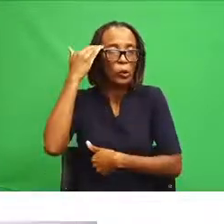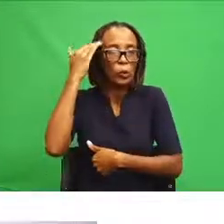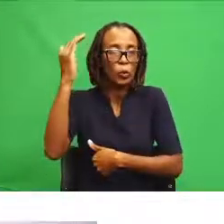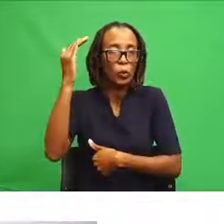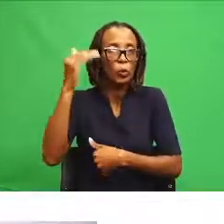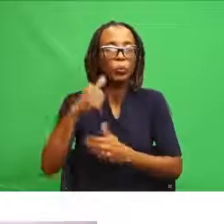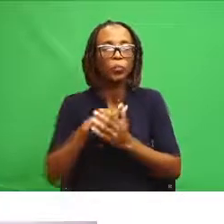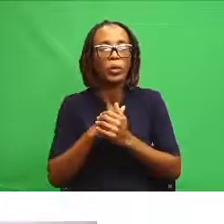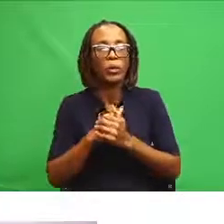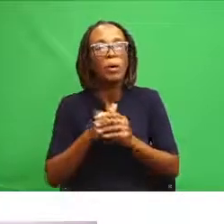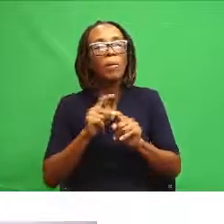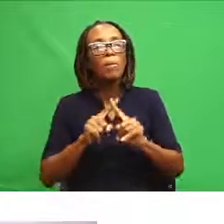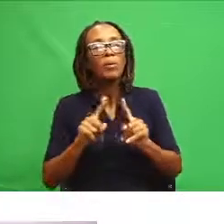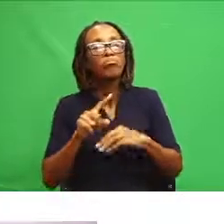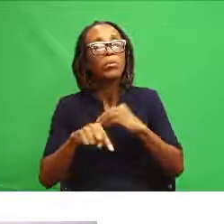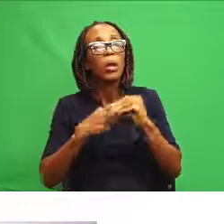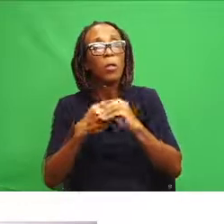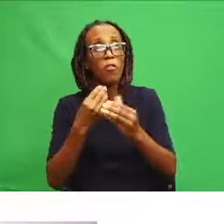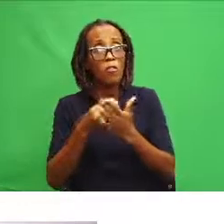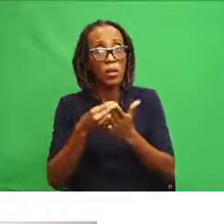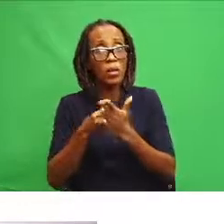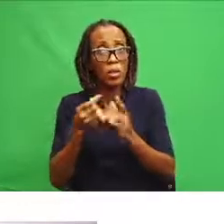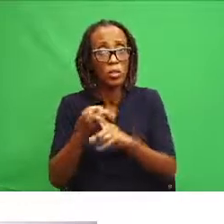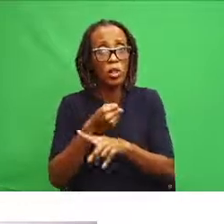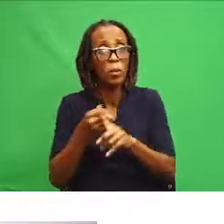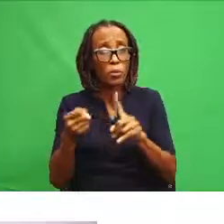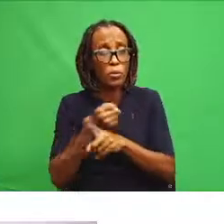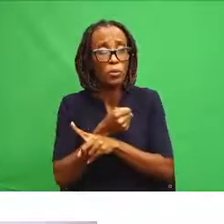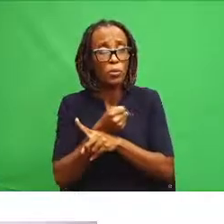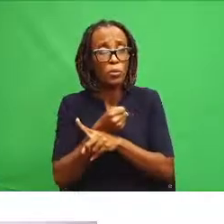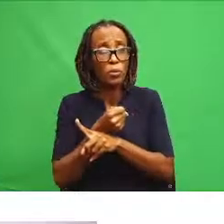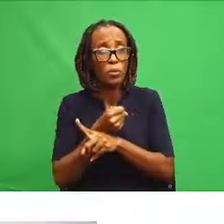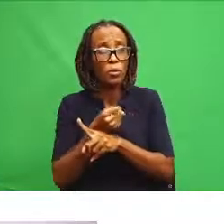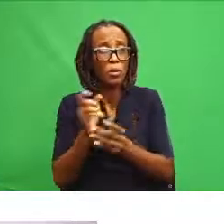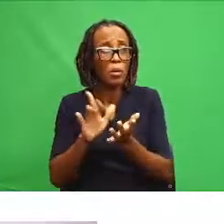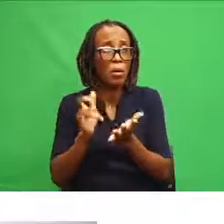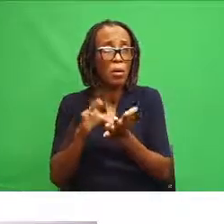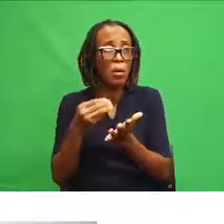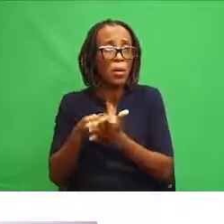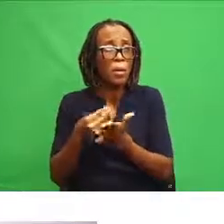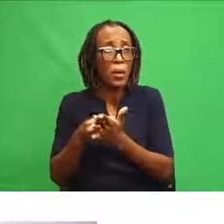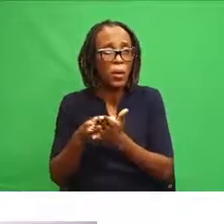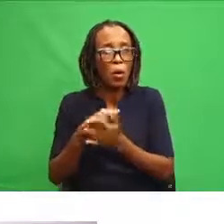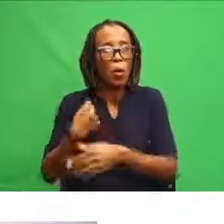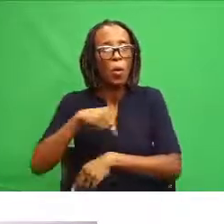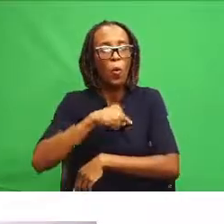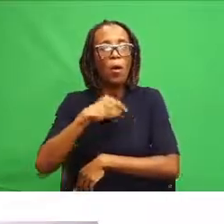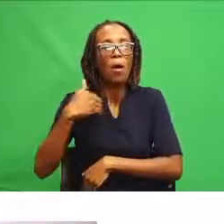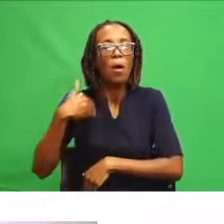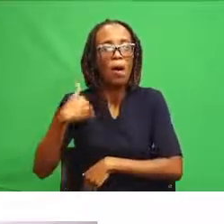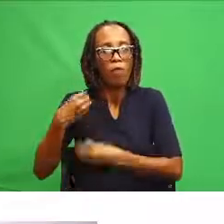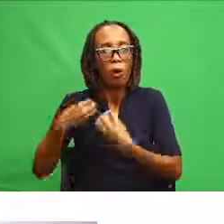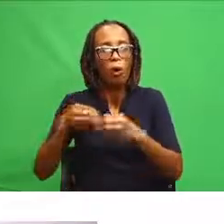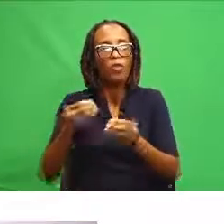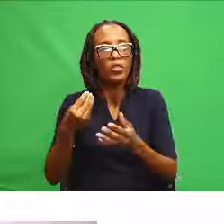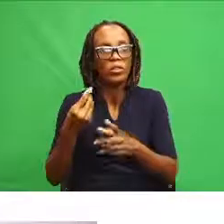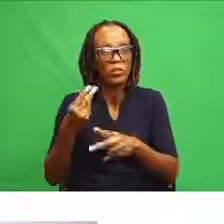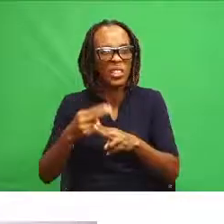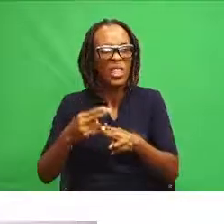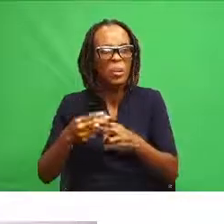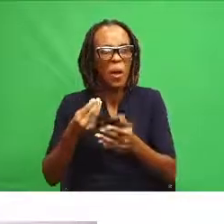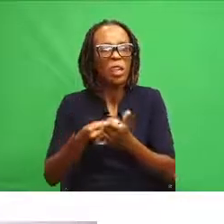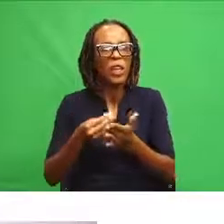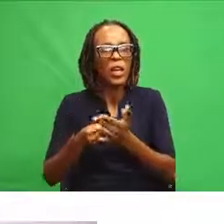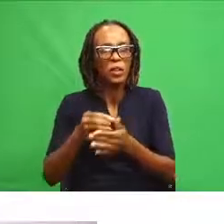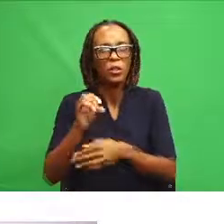of the financial abuse, you know, we have a financial ombudsman. I am